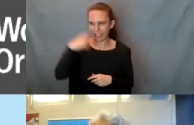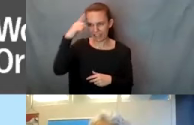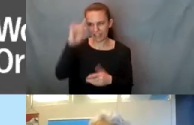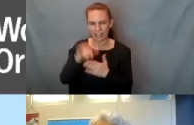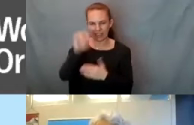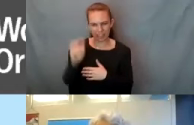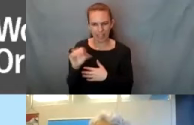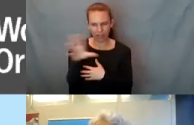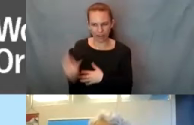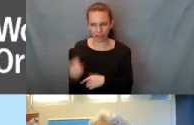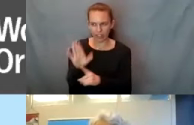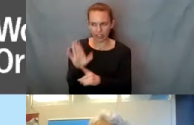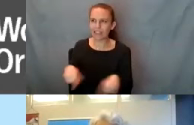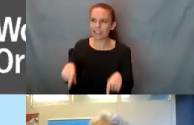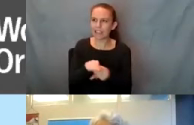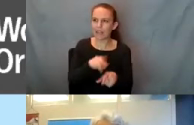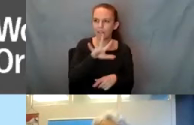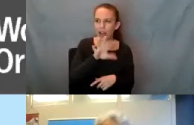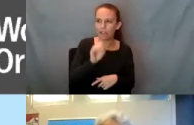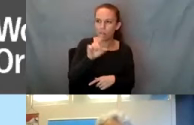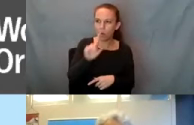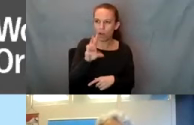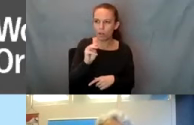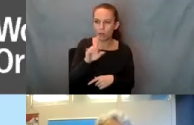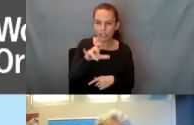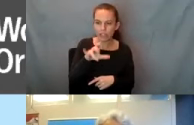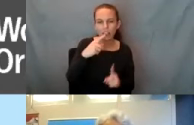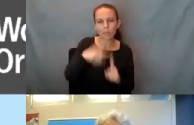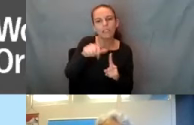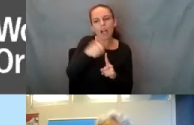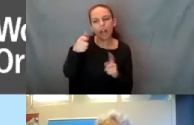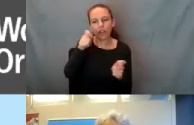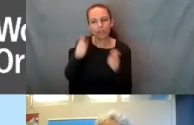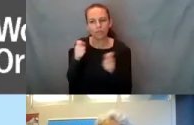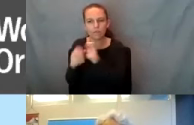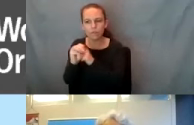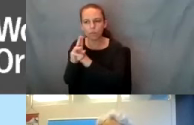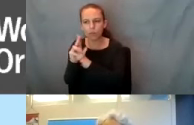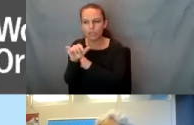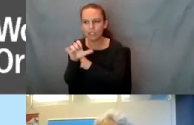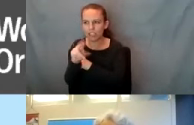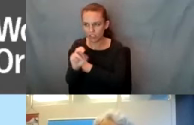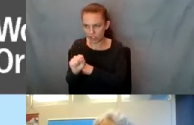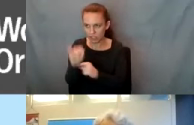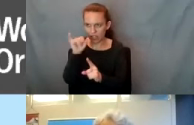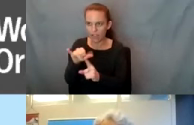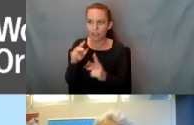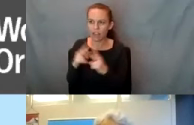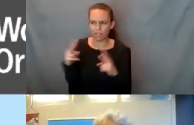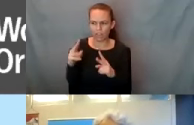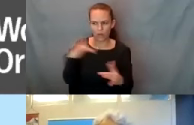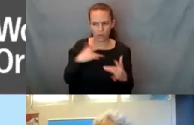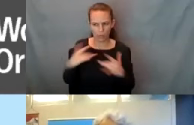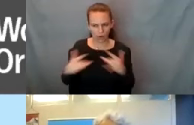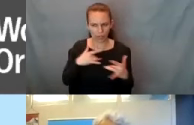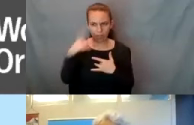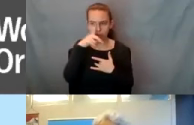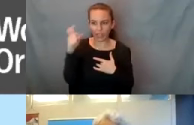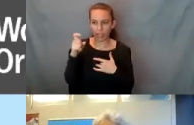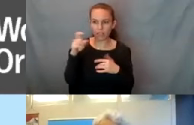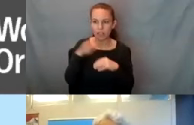501 mutation, but in addition, it has other mutations like the E484K, which are very worrying because they're on the spike